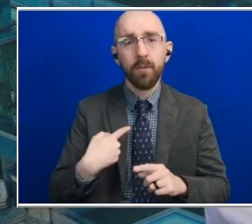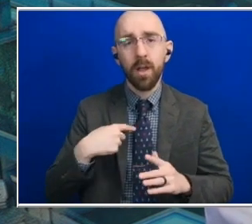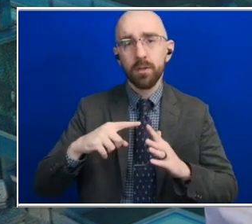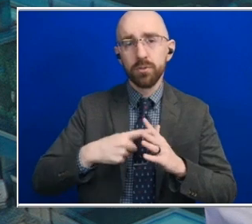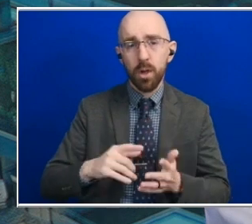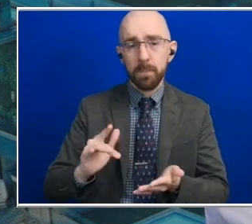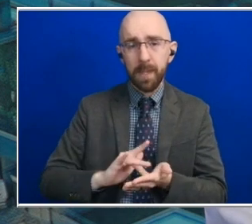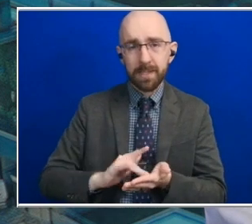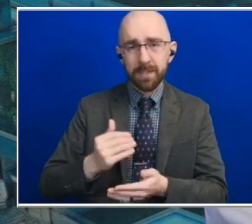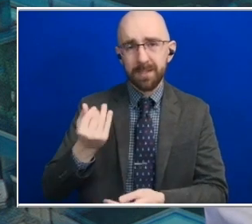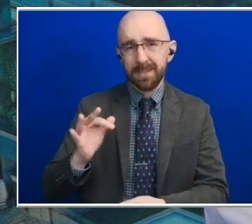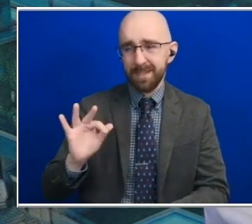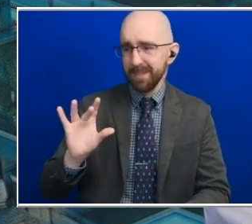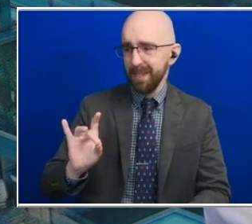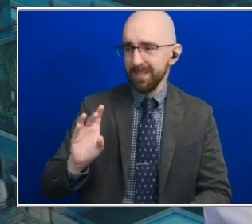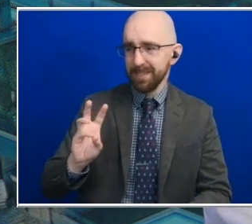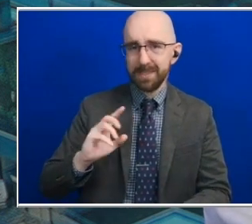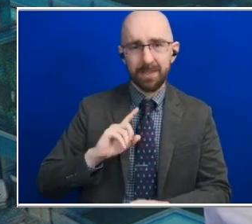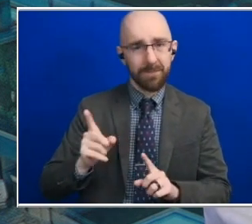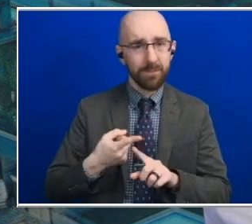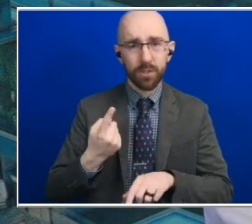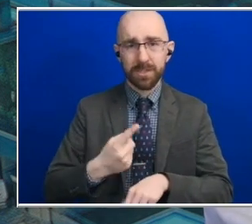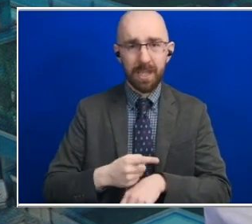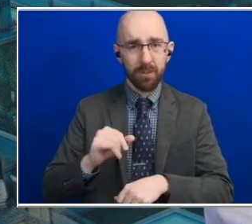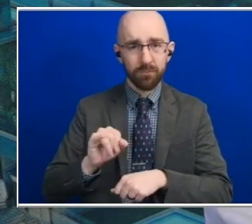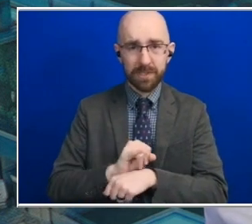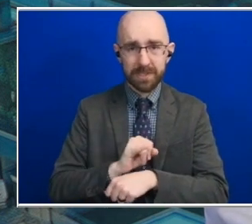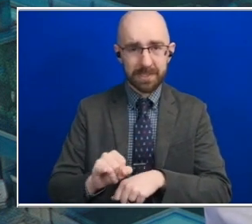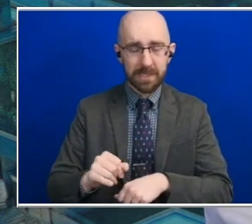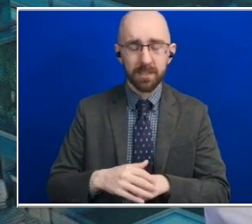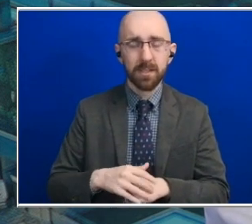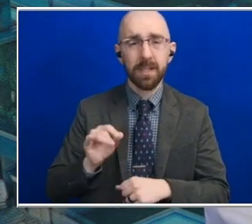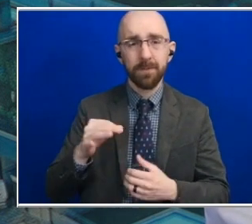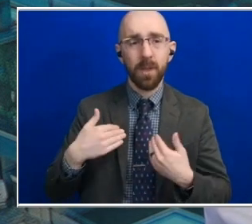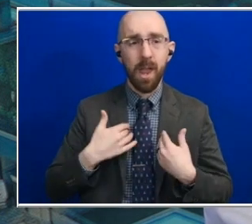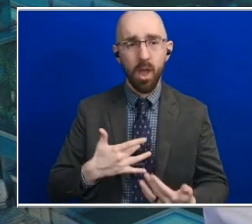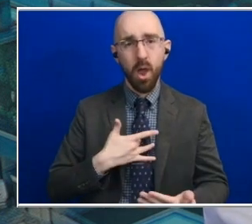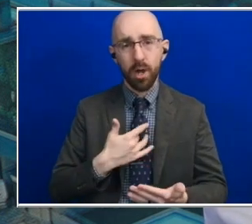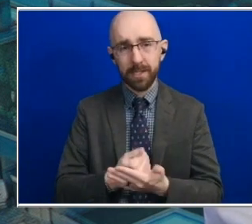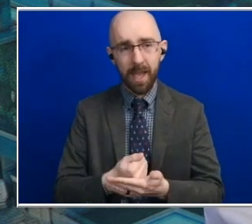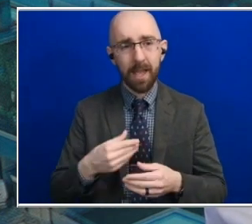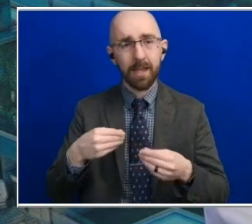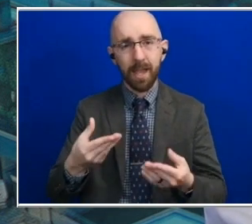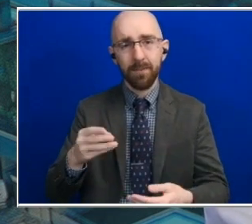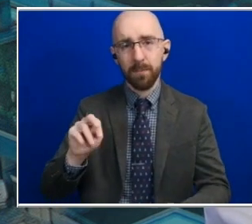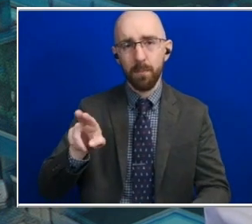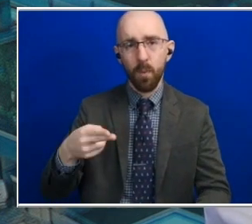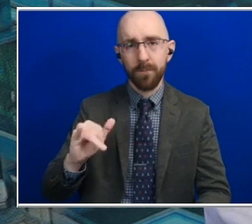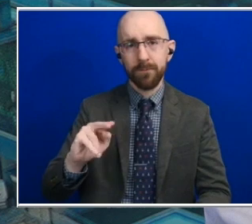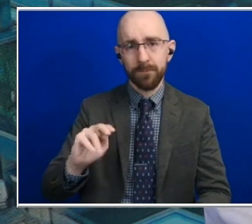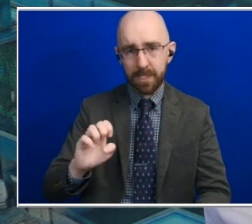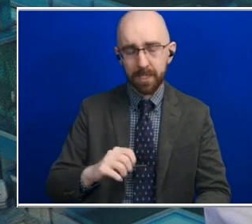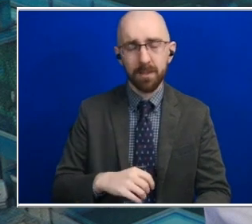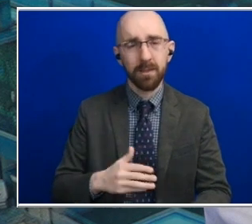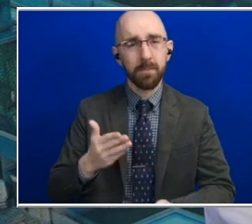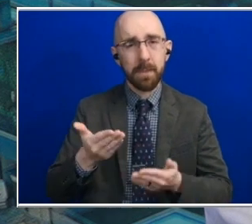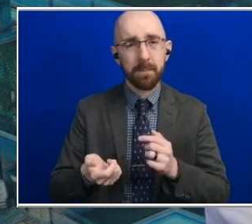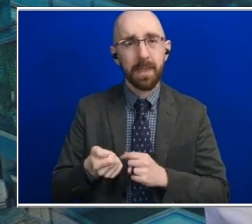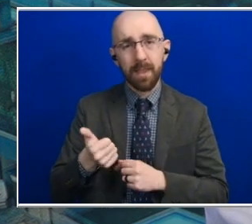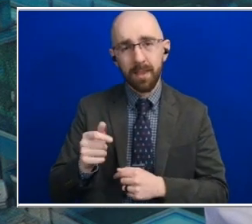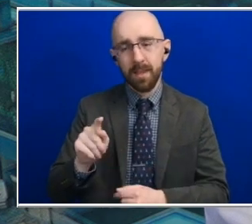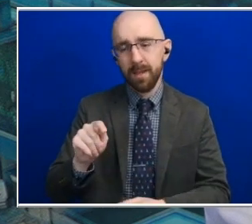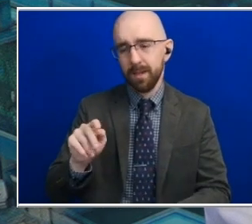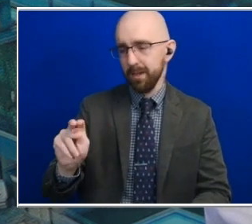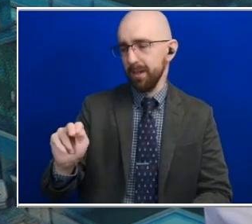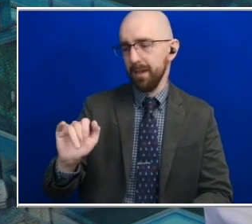1986, was my first day of residency. If you had a heart attack, we gave you morphine, maybe a little nitroglycerin, and we let